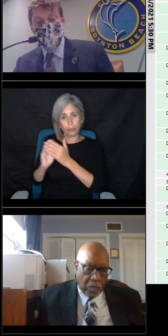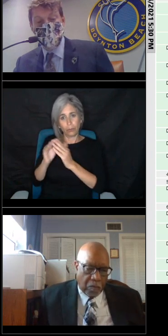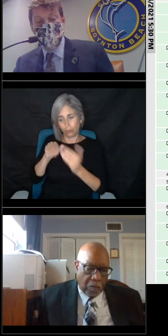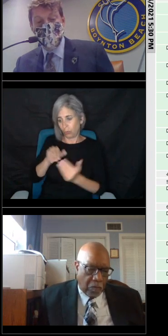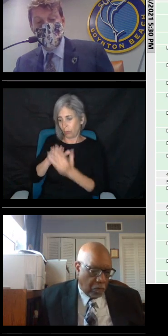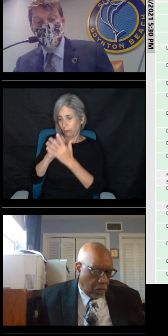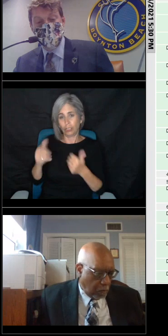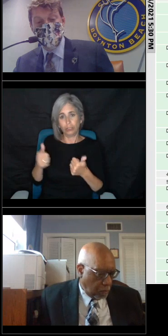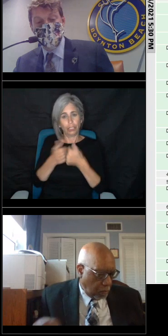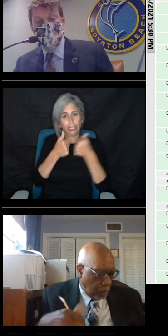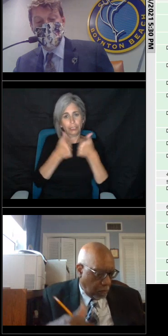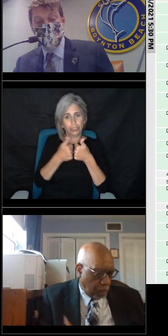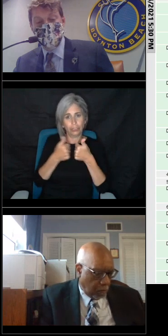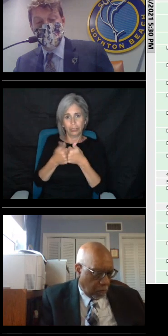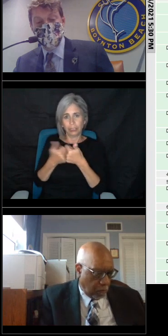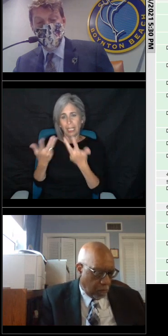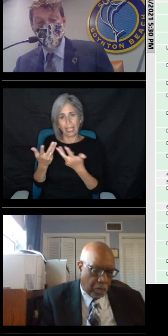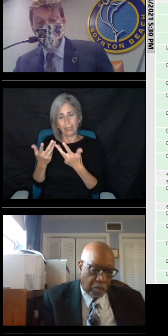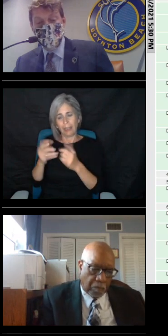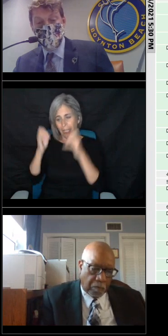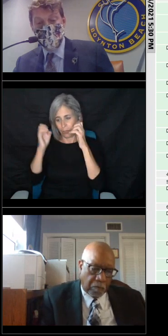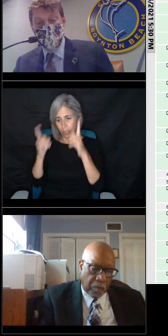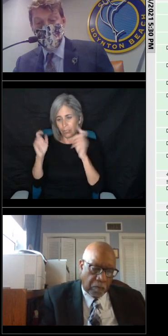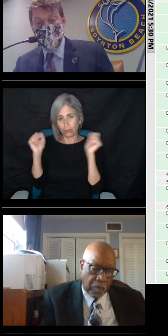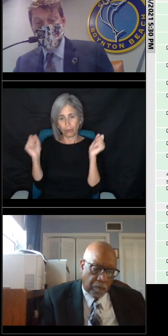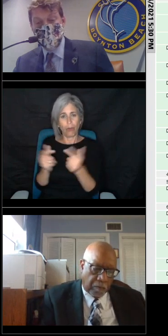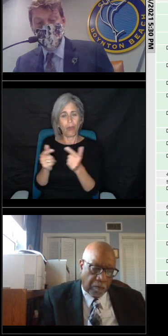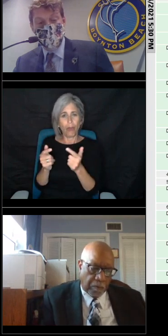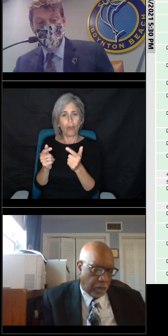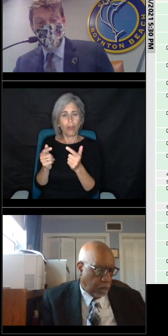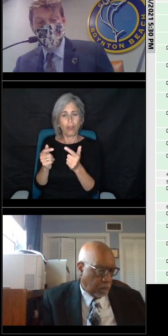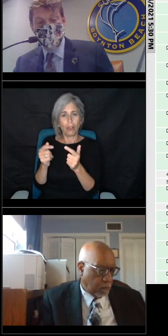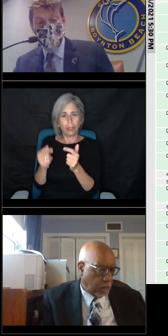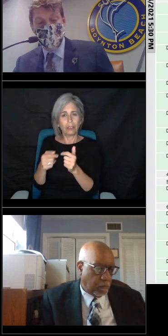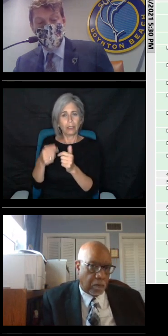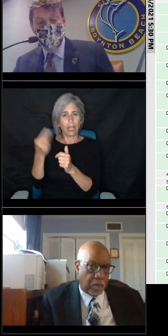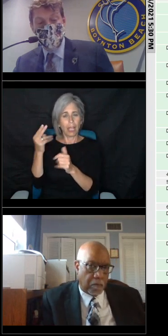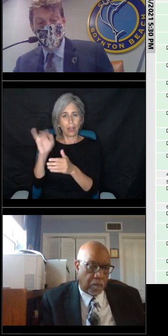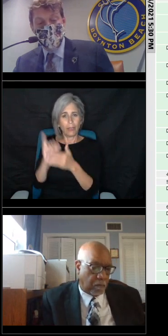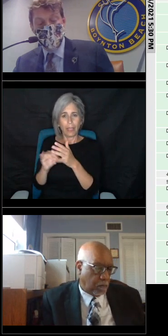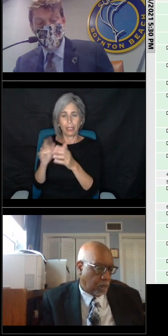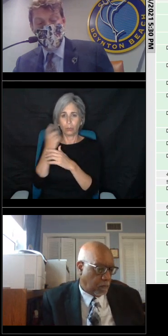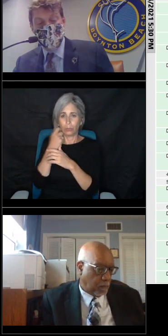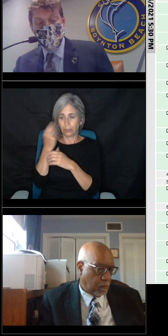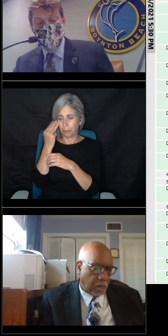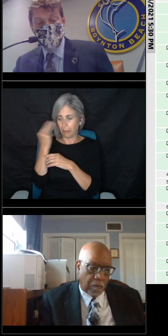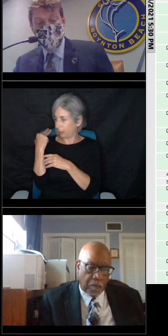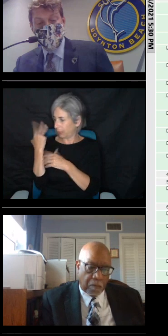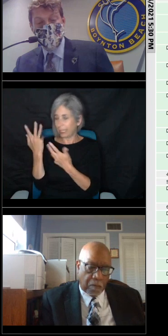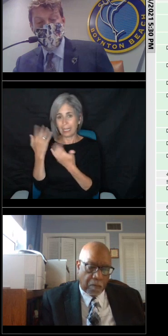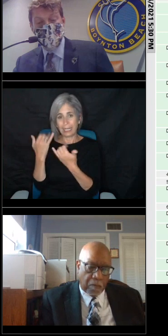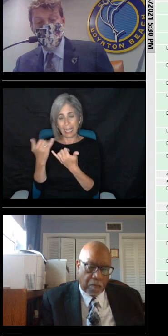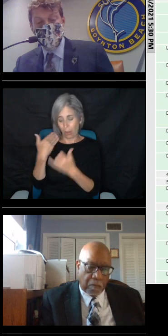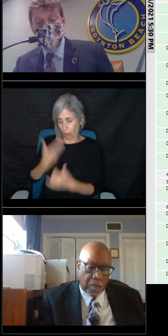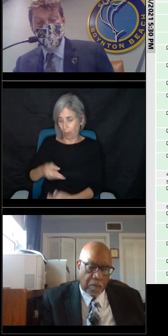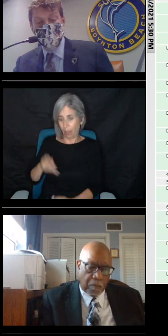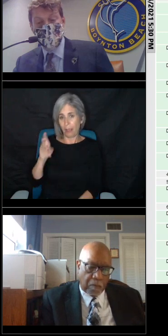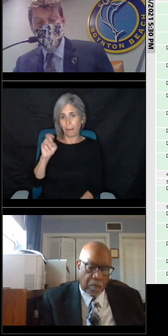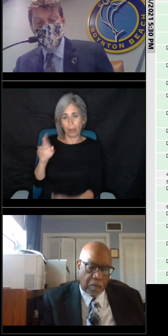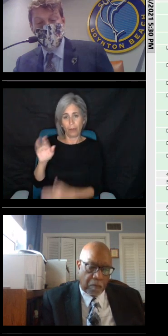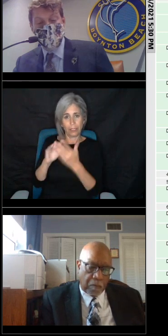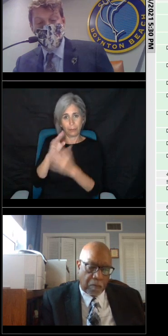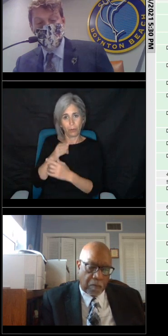challenge, combat, and counteract hatred in all forms is higher than at any time in recent memory. Now, therefore, I, Stephen B. Grant, Mayor of the